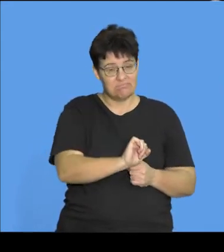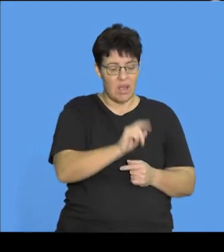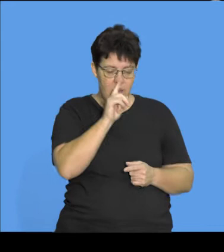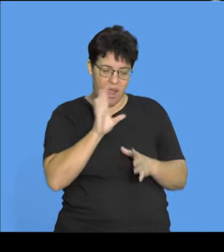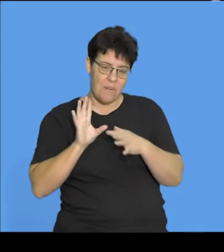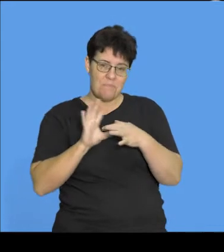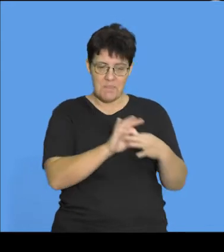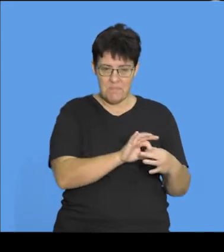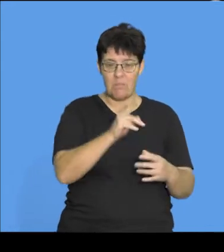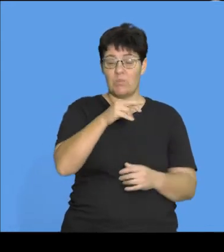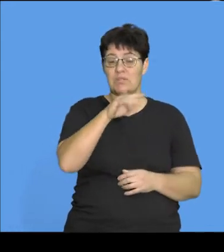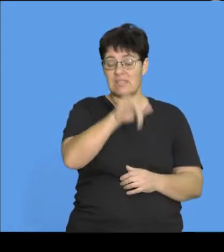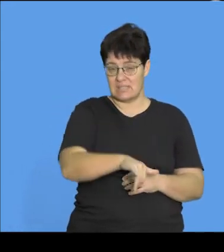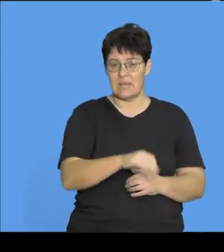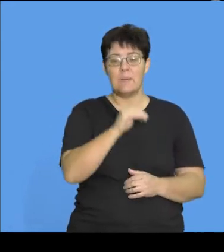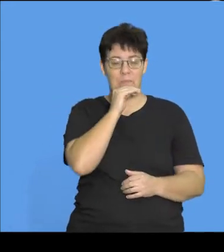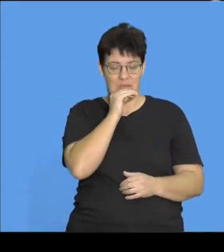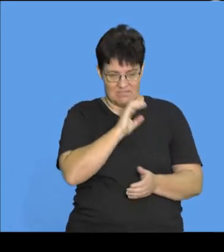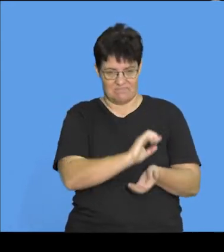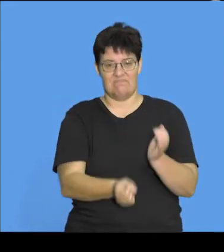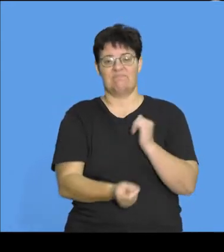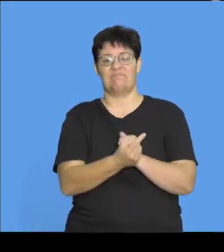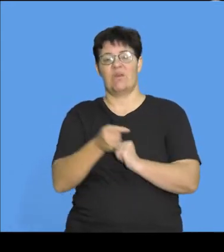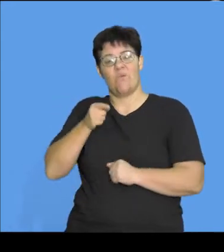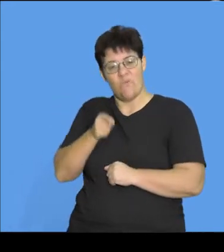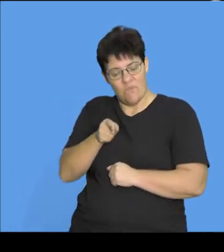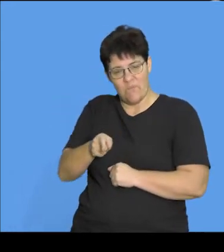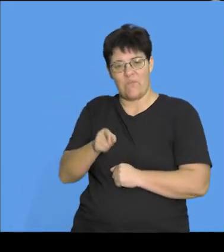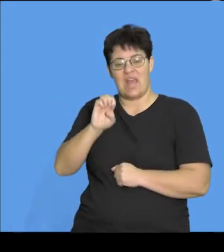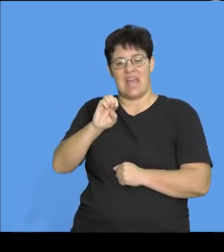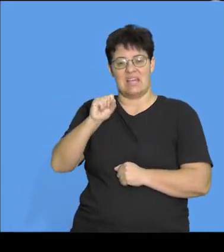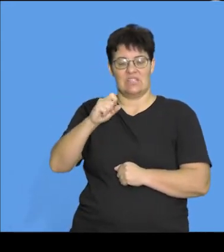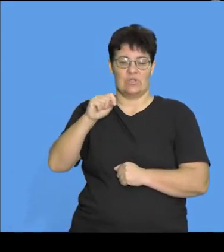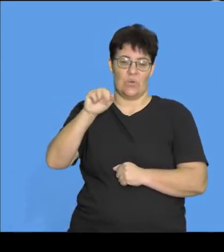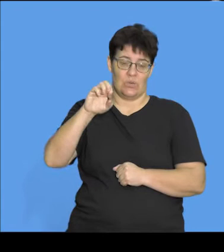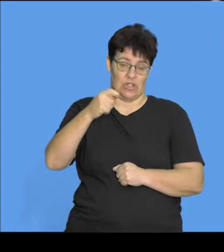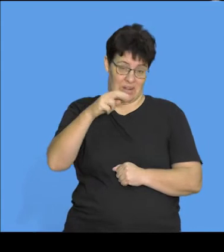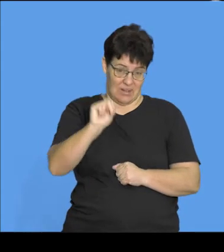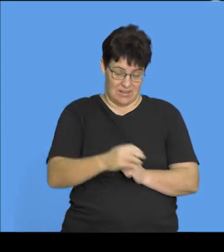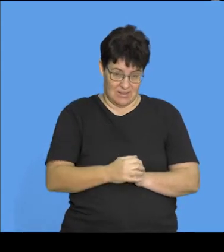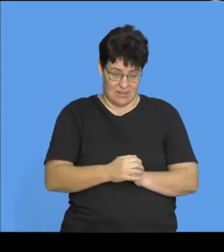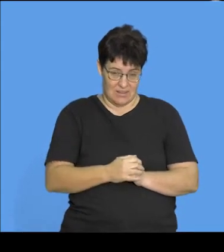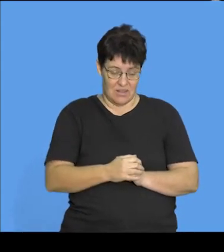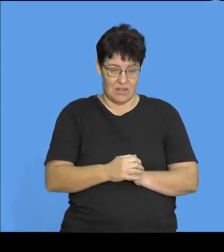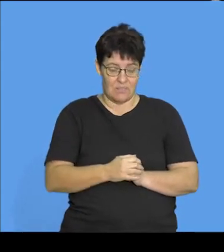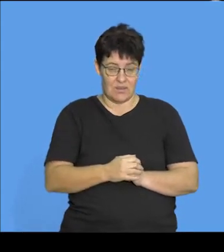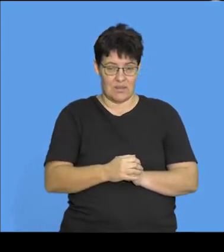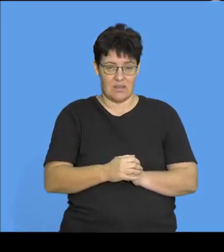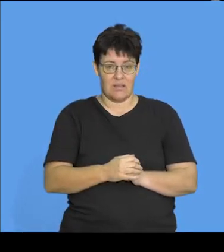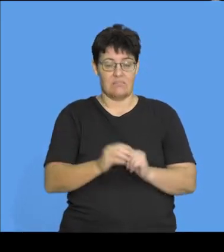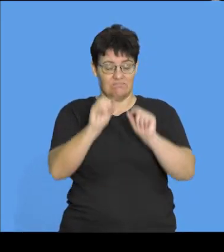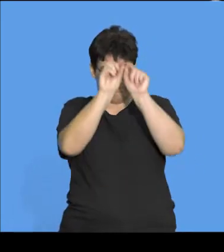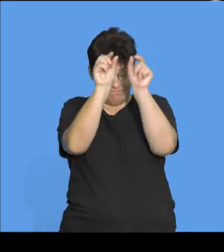with puberty are a result of the hormone called estrogen. And that estrogen is released from the structure called the Graafian